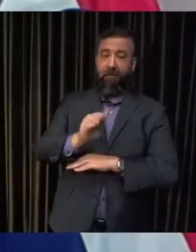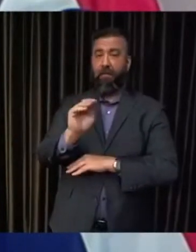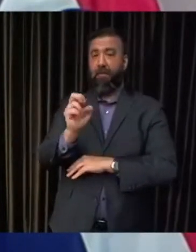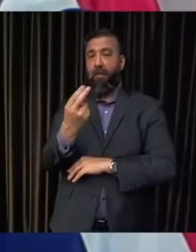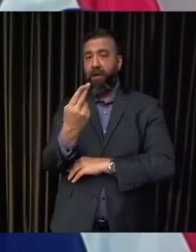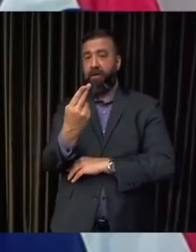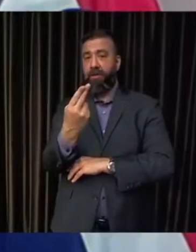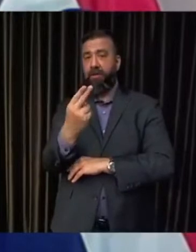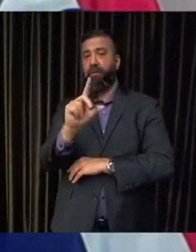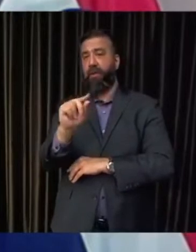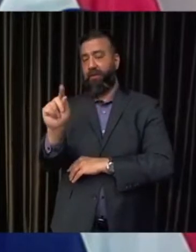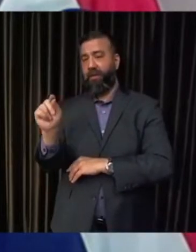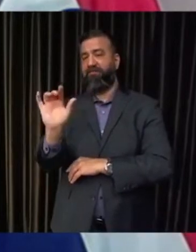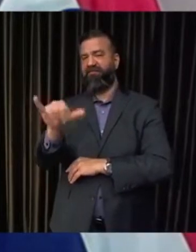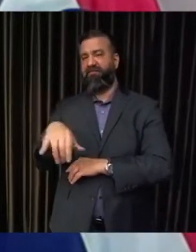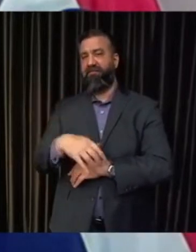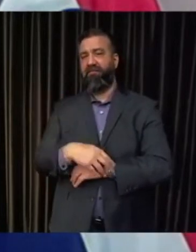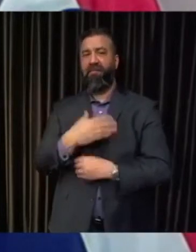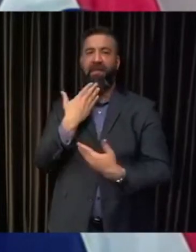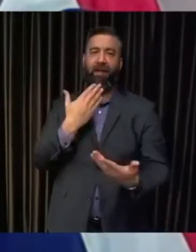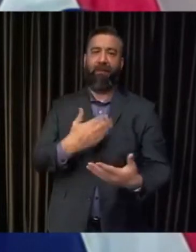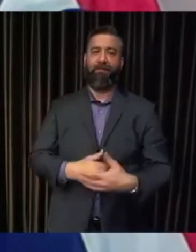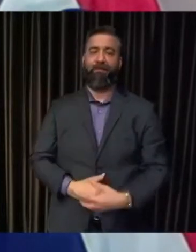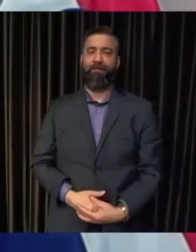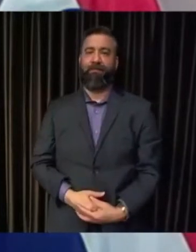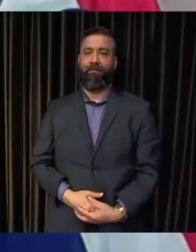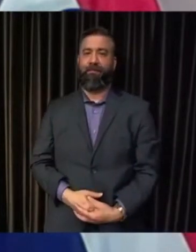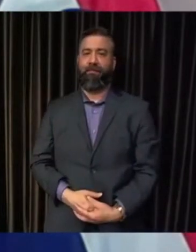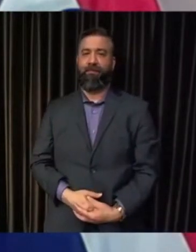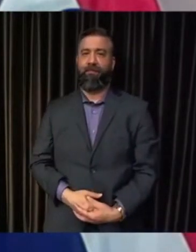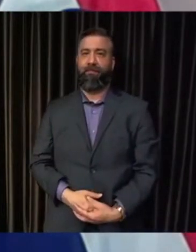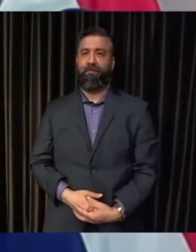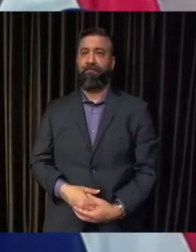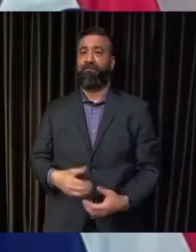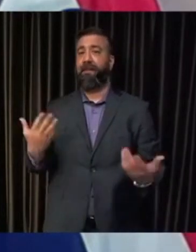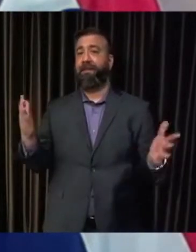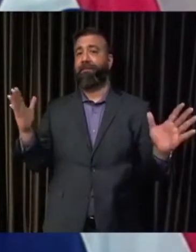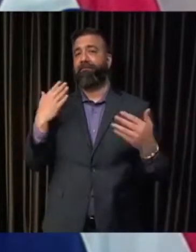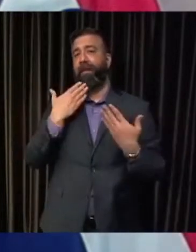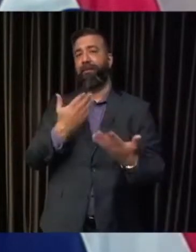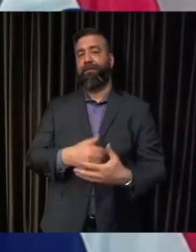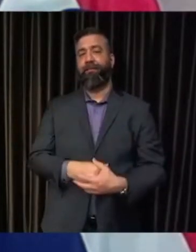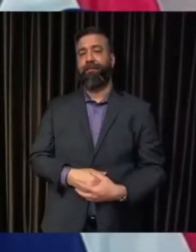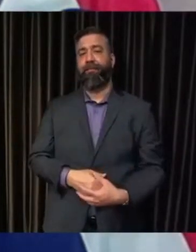March of 2020. Thank you. That's all we Thanks, have. Doug. Thank you.